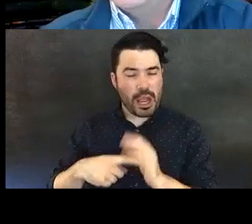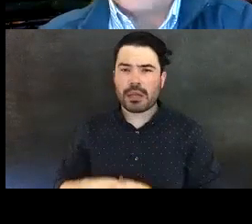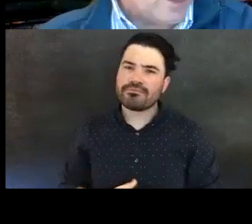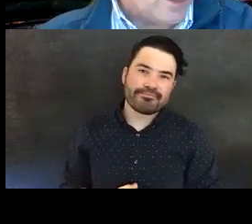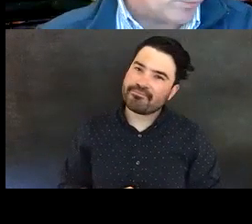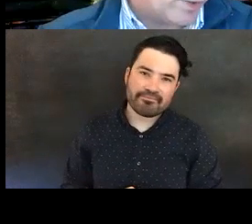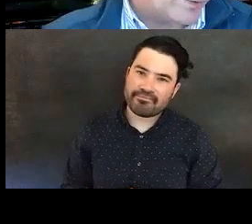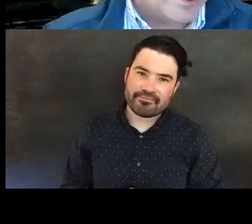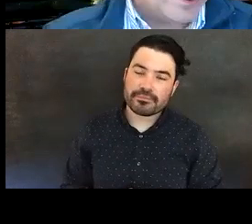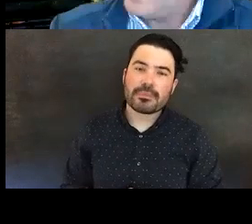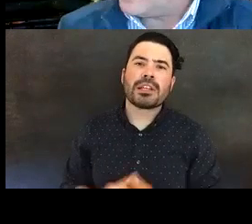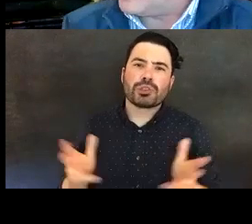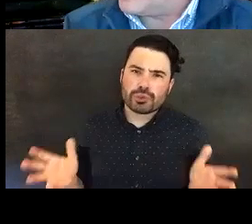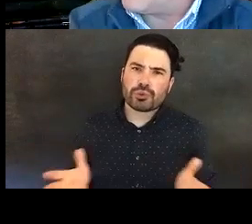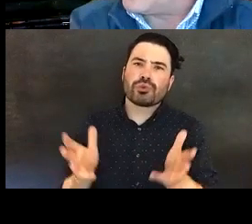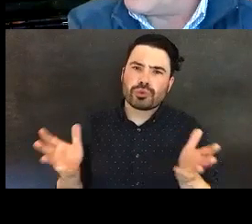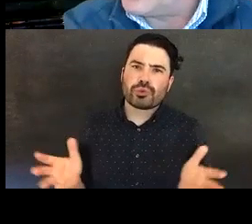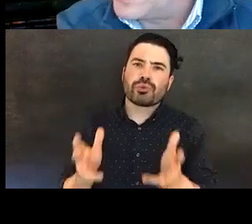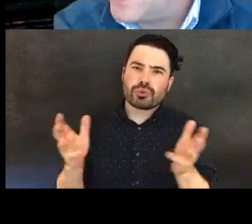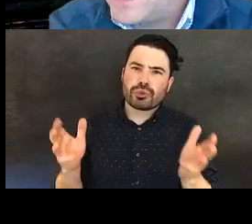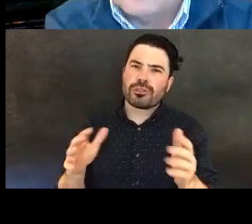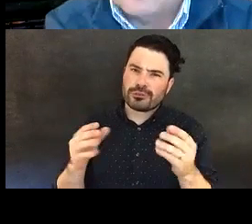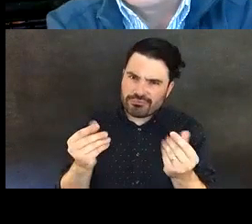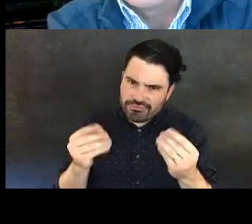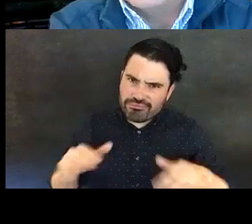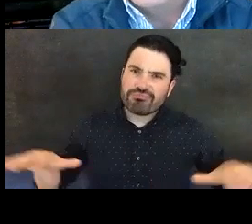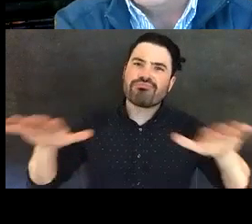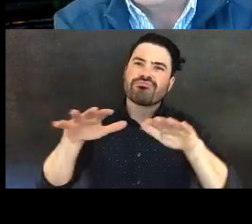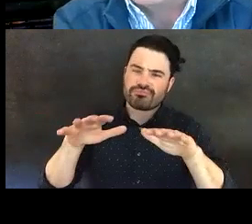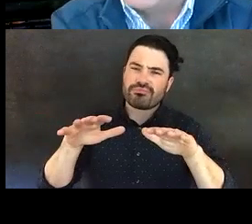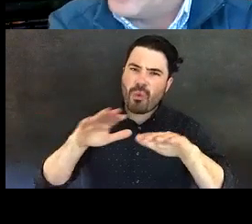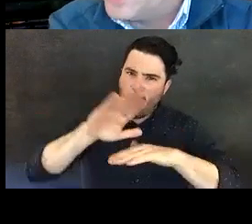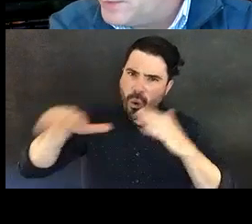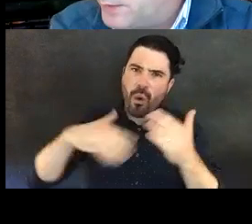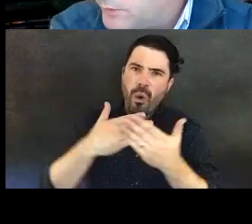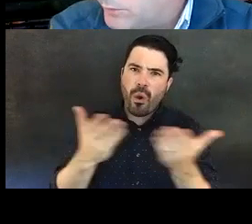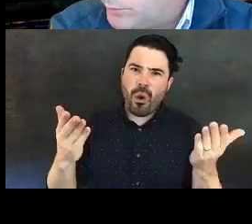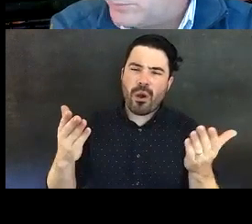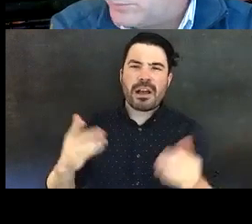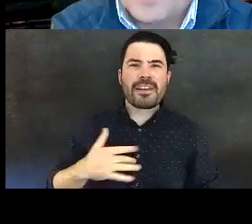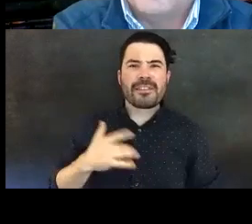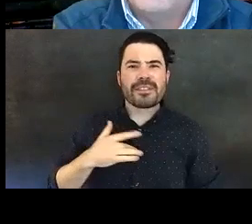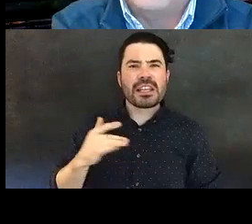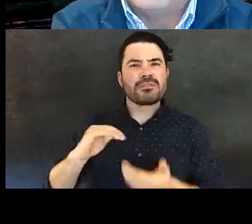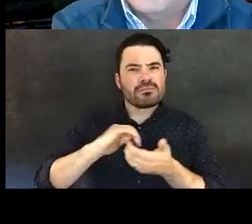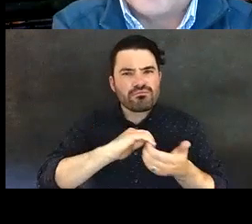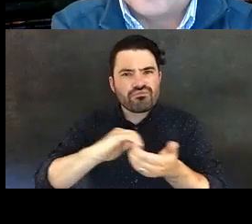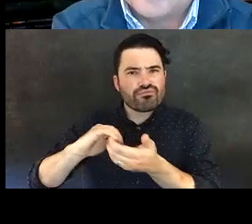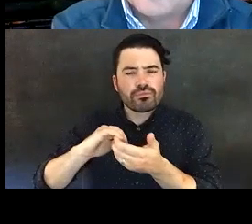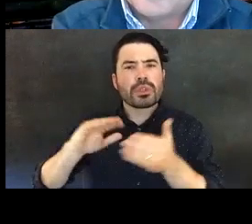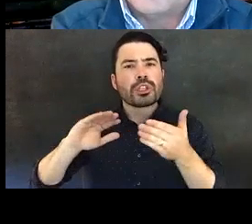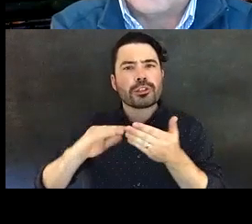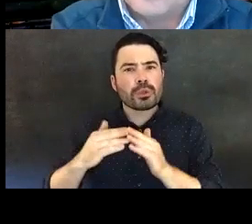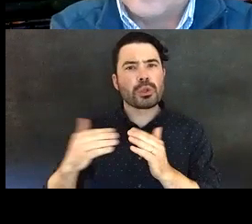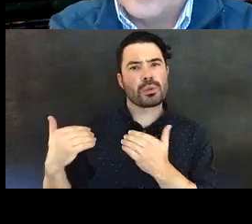encouraged campus-wide. There's a sense that this is sort of a community responsibility, and so it would be helpful if people just take the